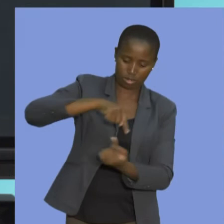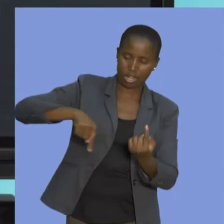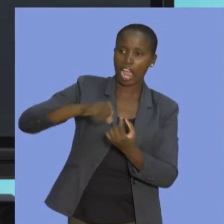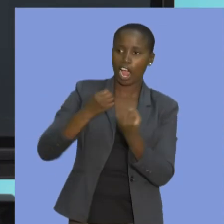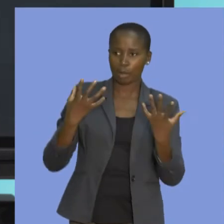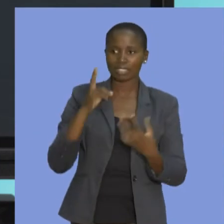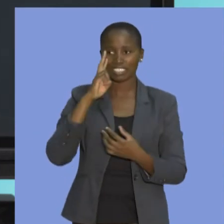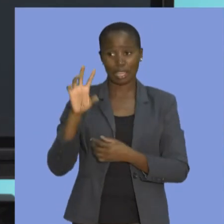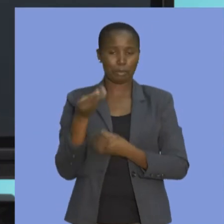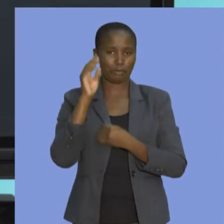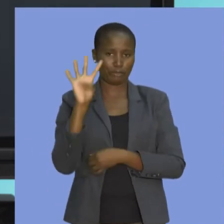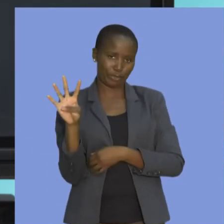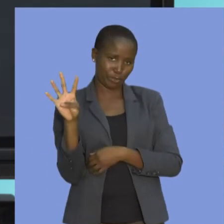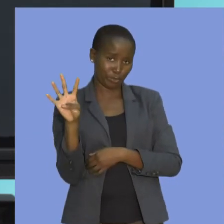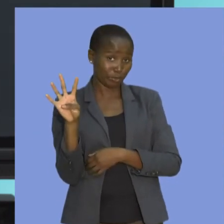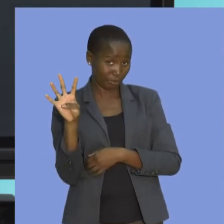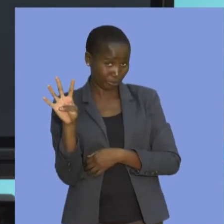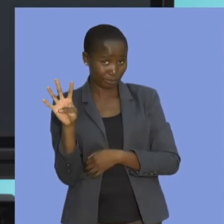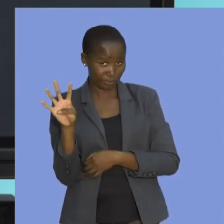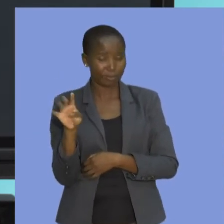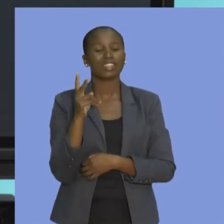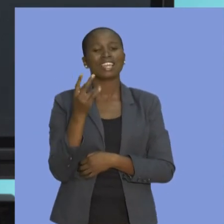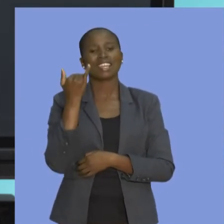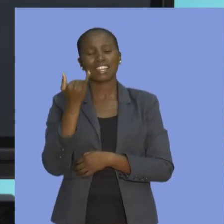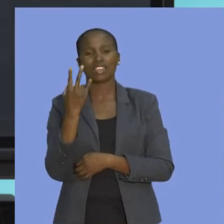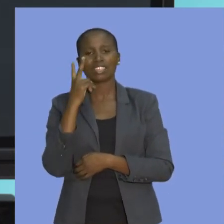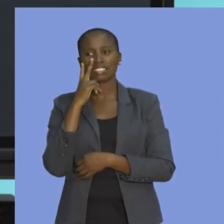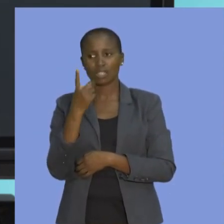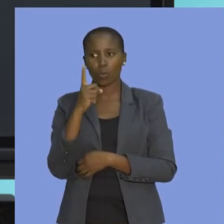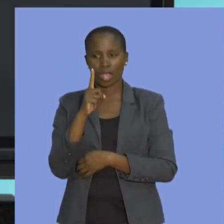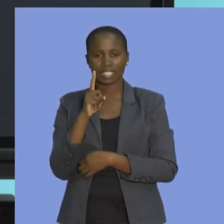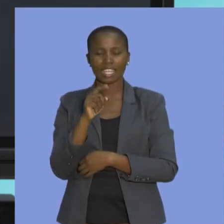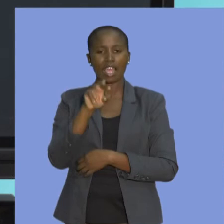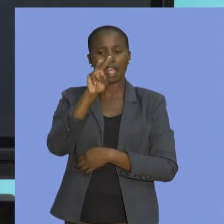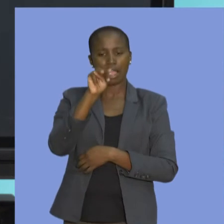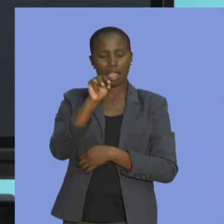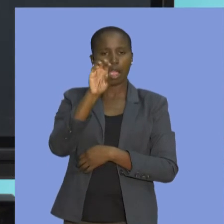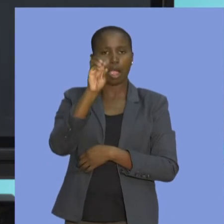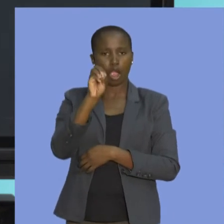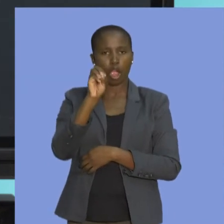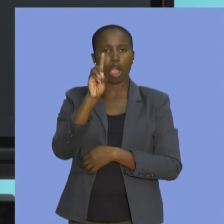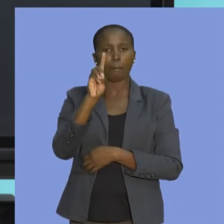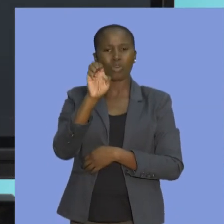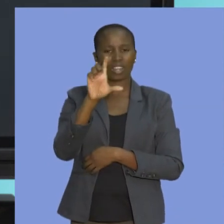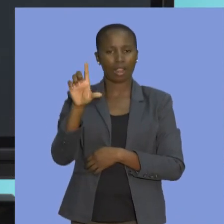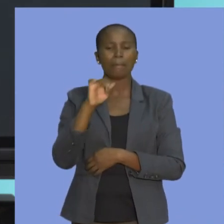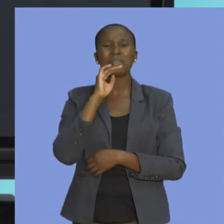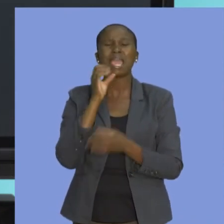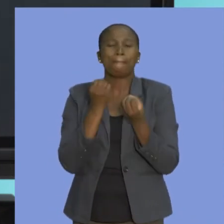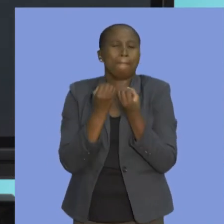And here, let's look at the modal class. The modal class will be the most occurring, which is